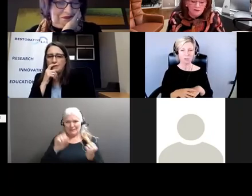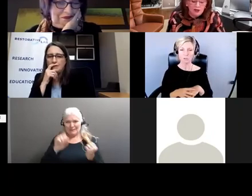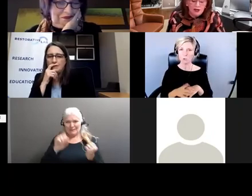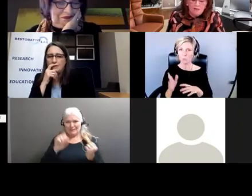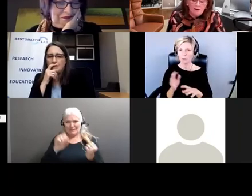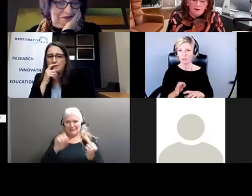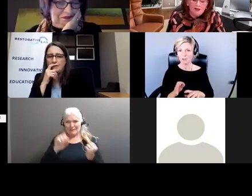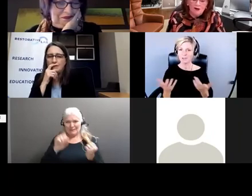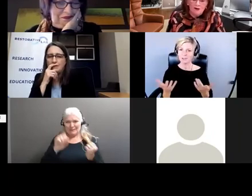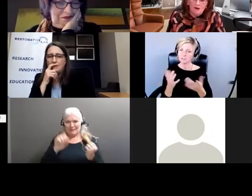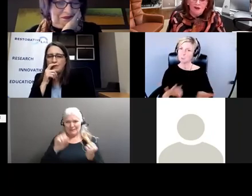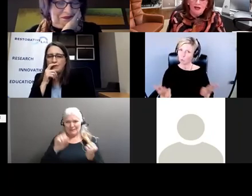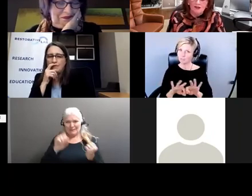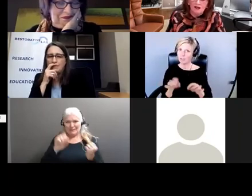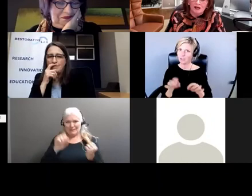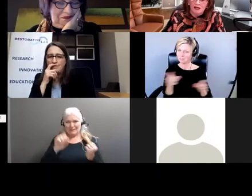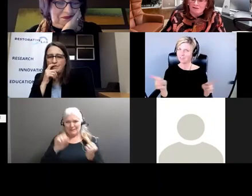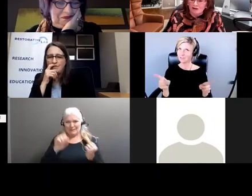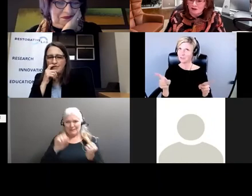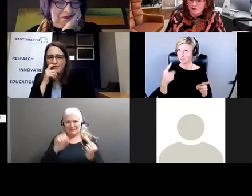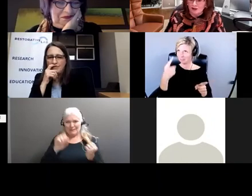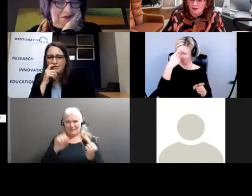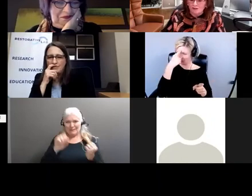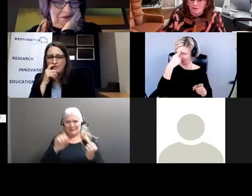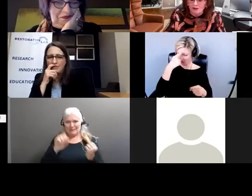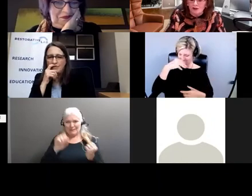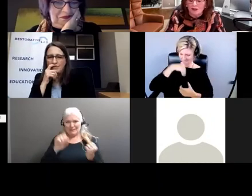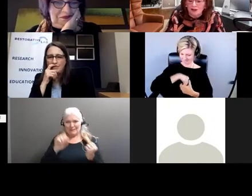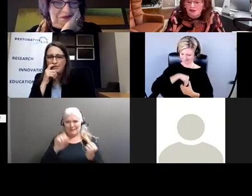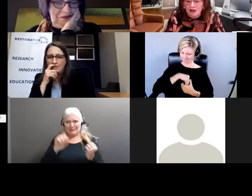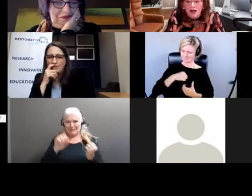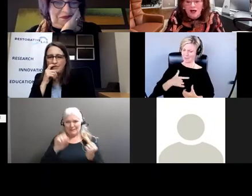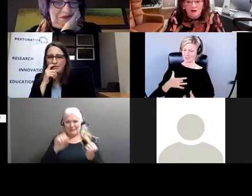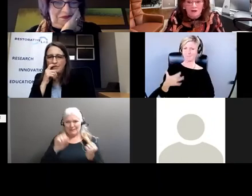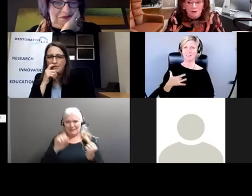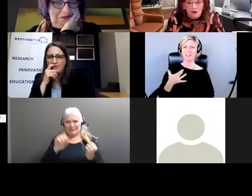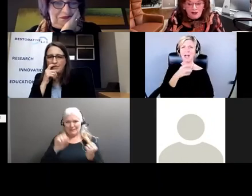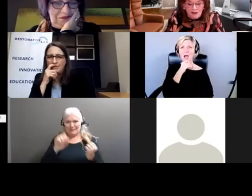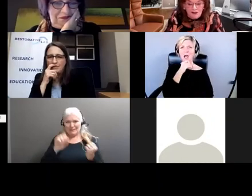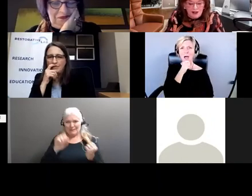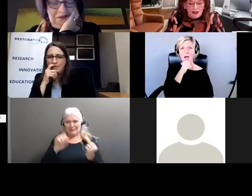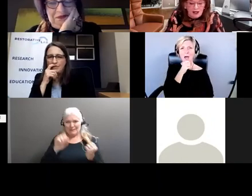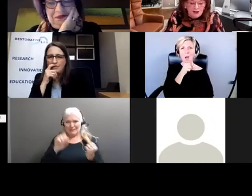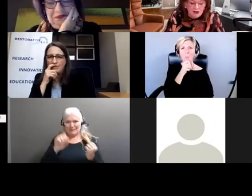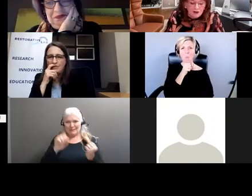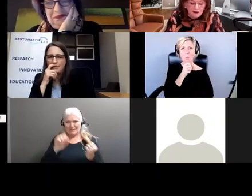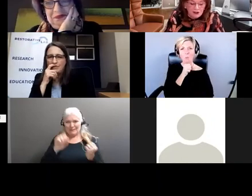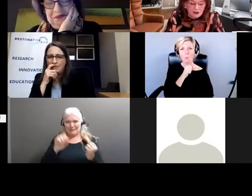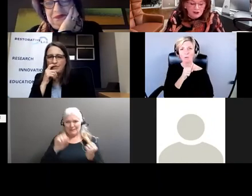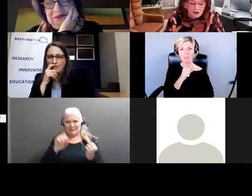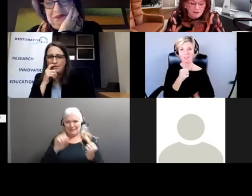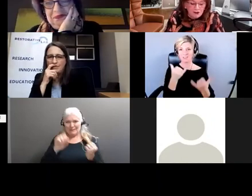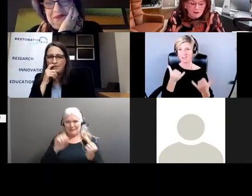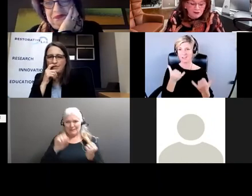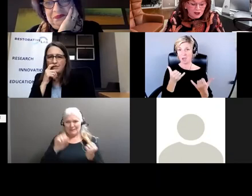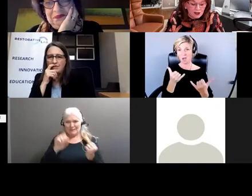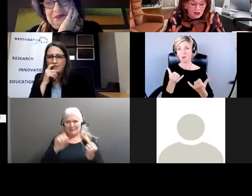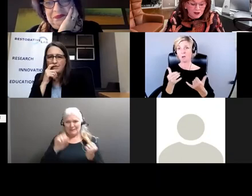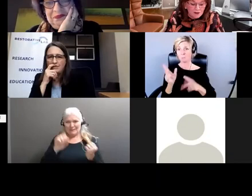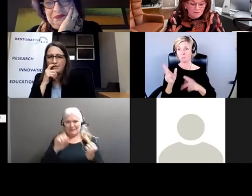whom, but we know that eventually people are living longer, more healthy. So it's